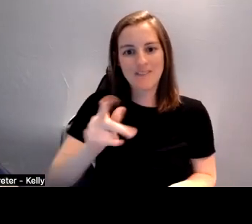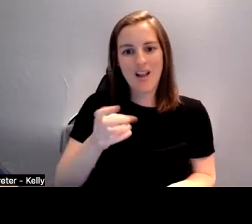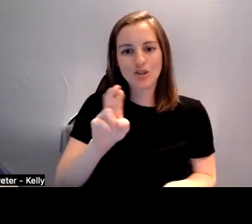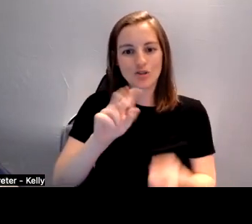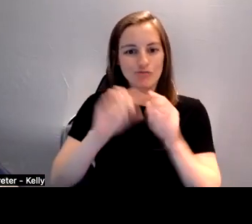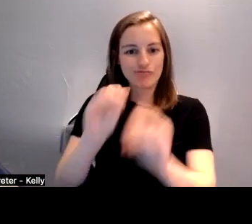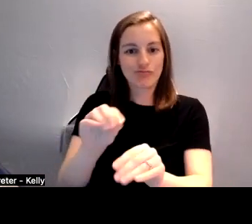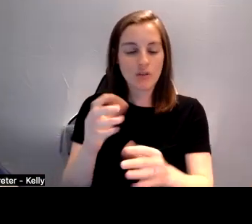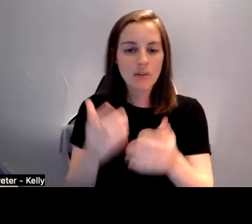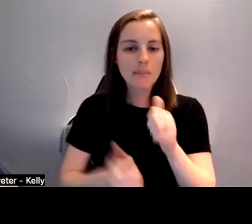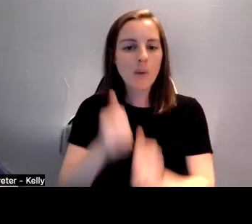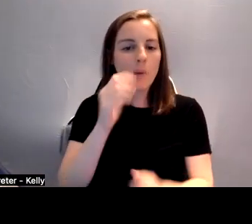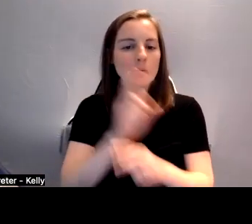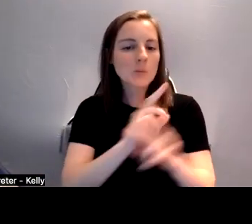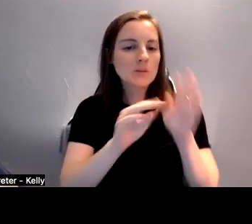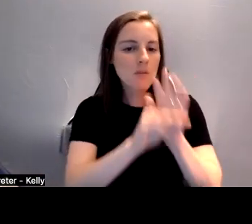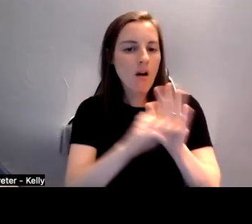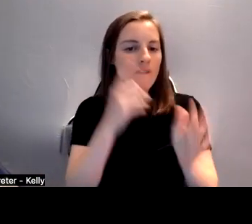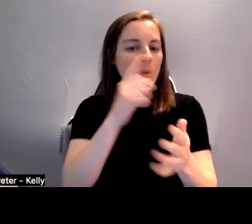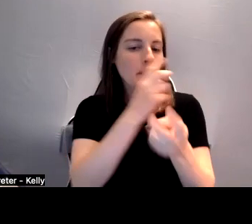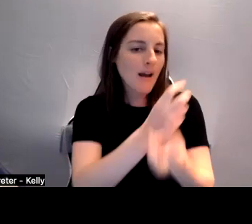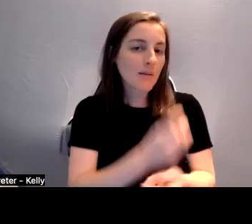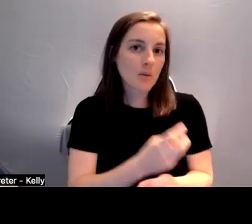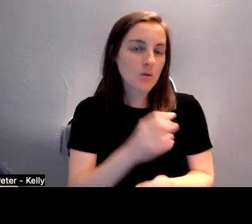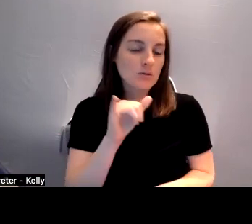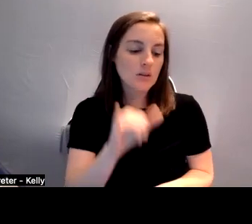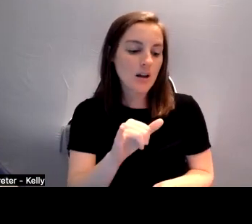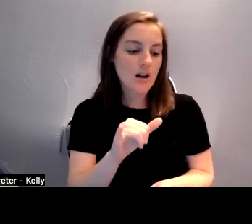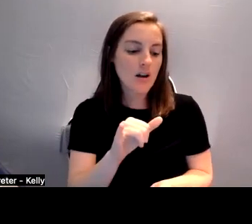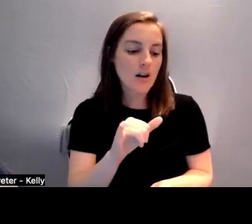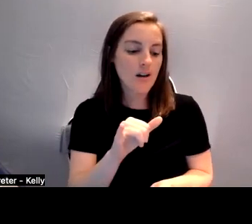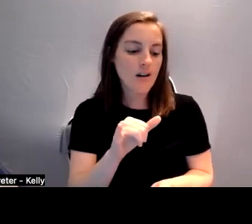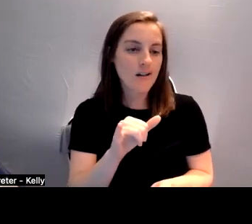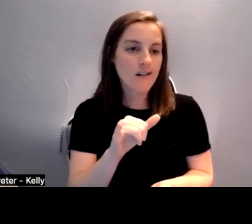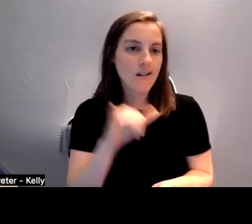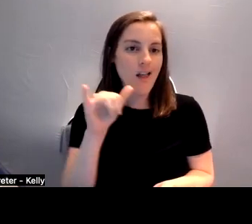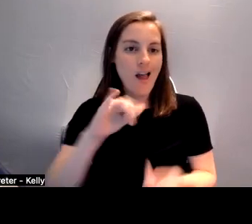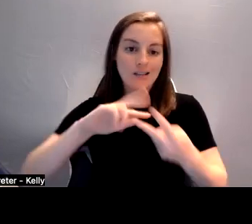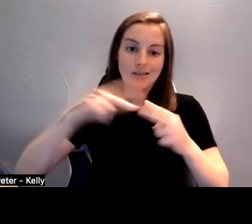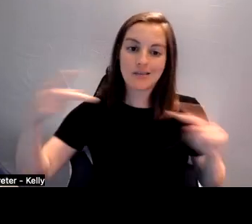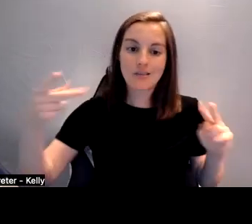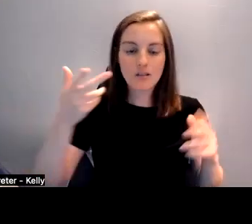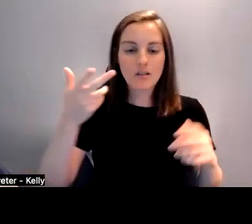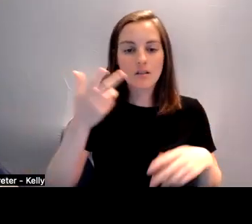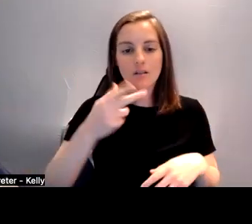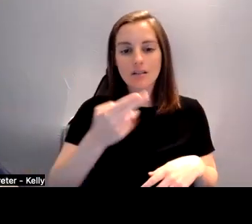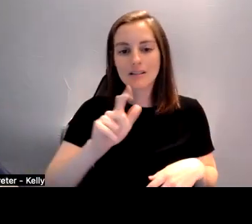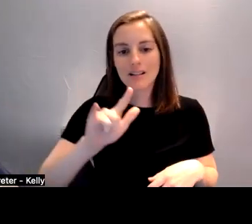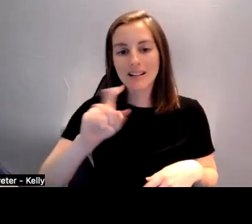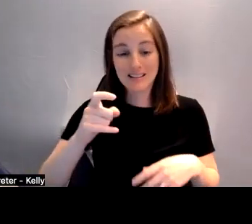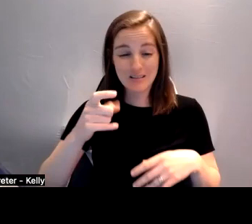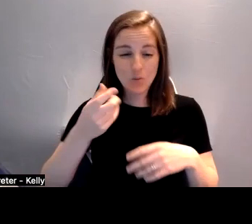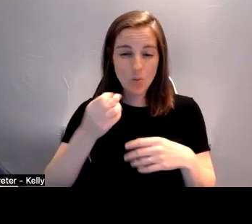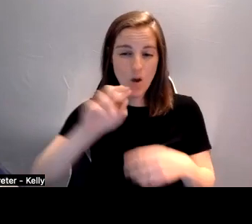some backbones that are either some sort of like helices that are parametrically designed, or